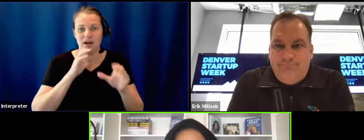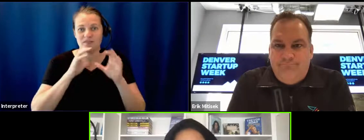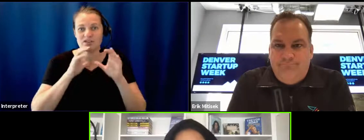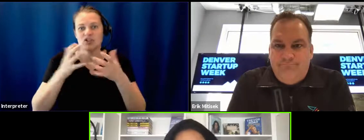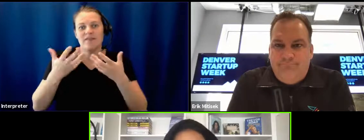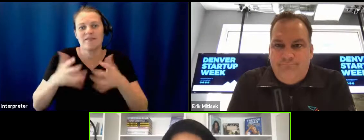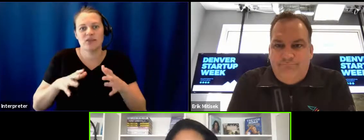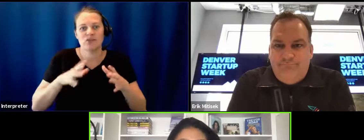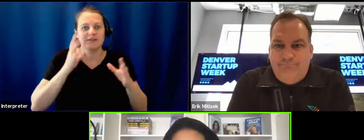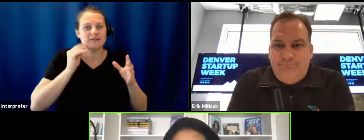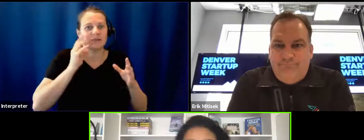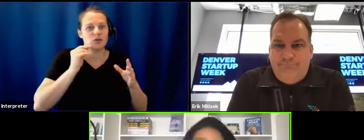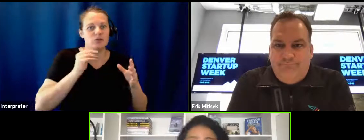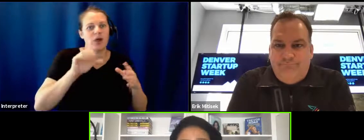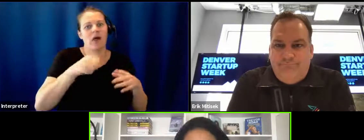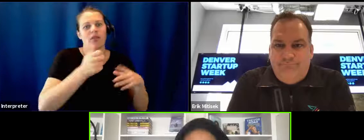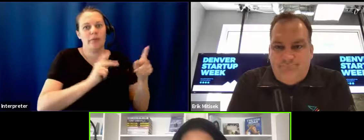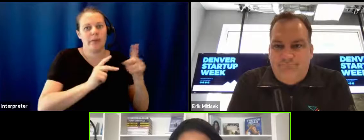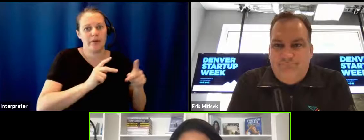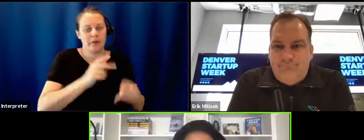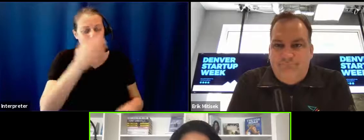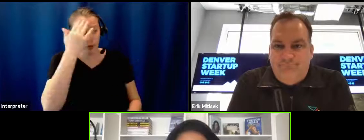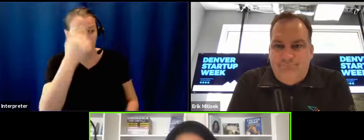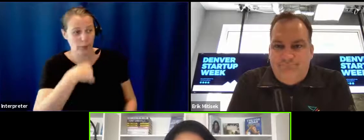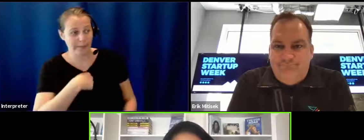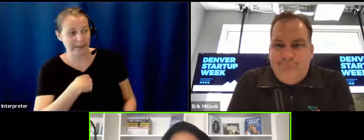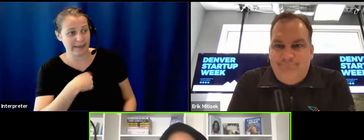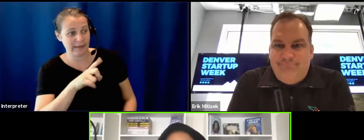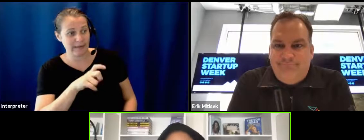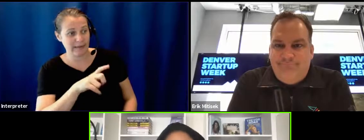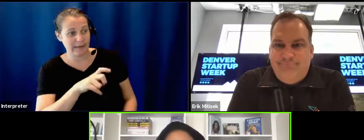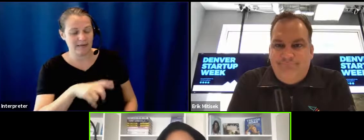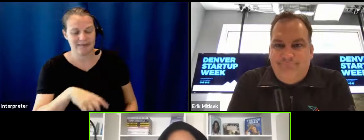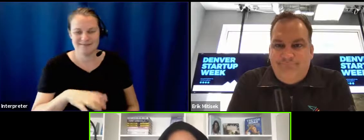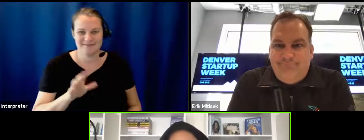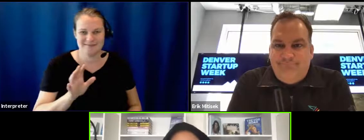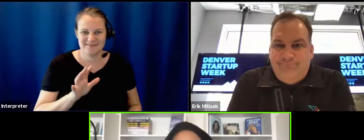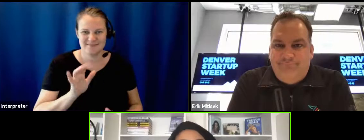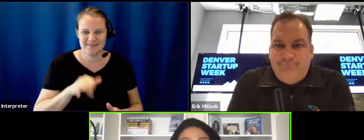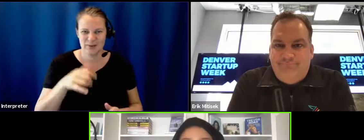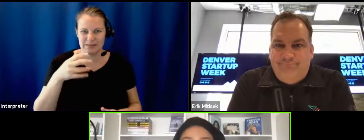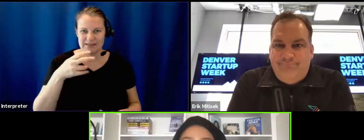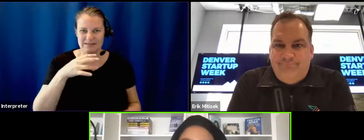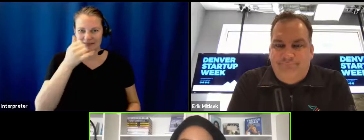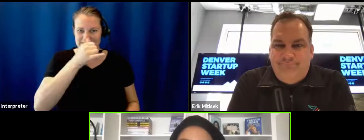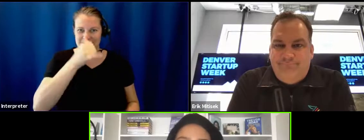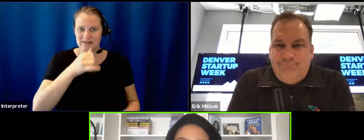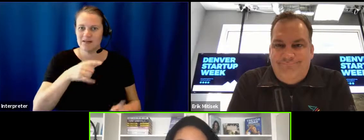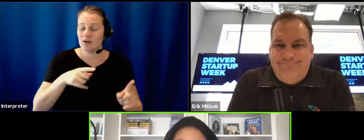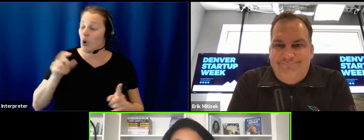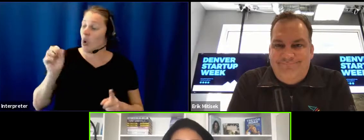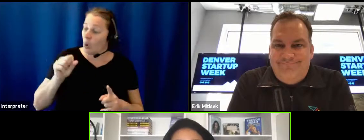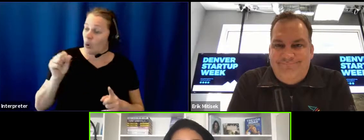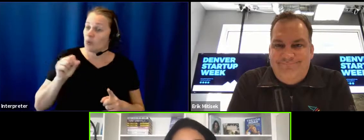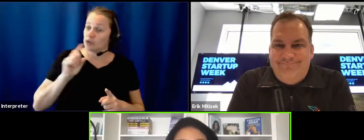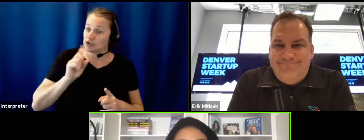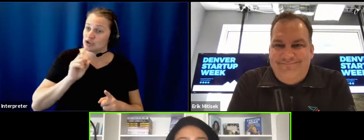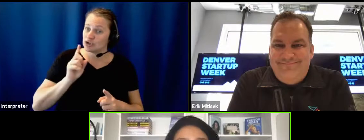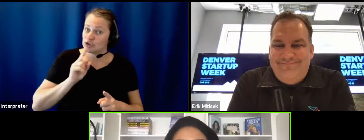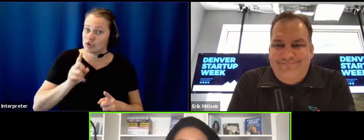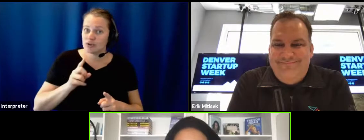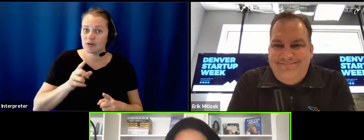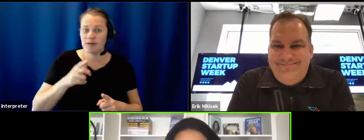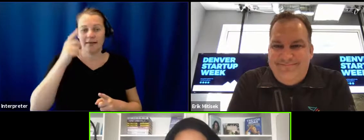I just didn't say that, like, do you know who I am sort of thing, because that would be stupid. So she was like, oh yeah, okay. And because she